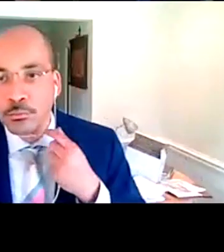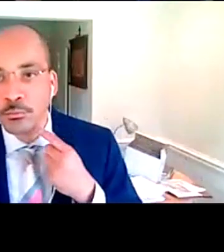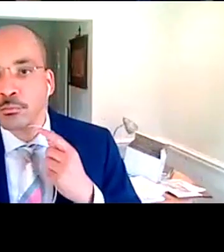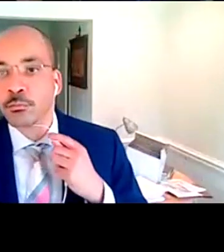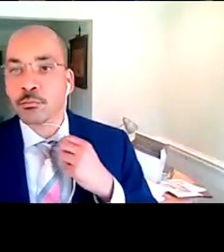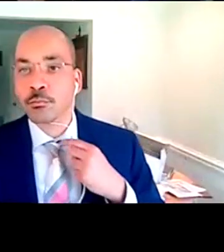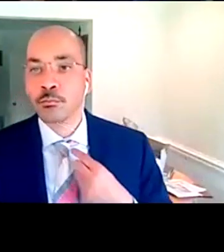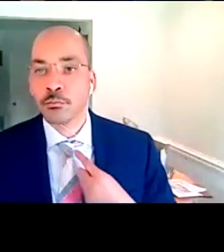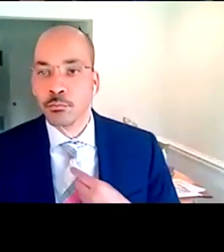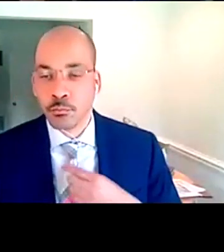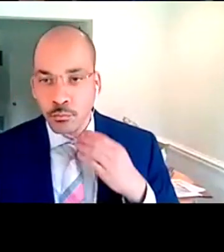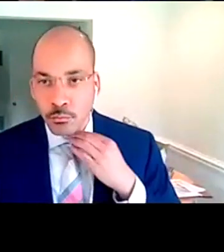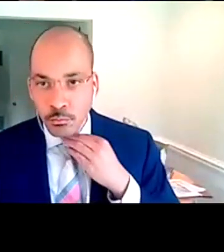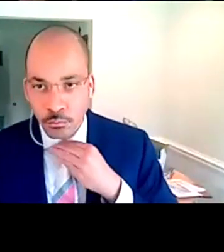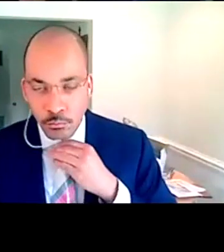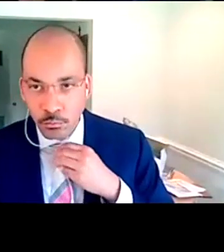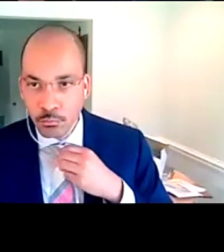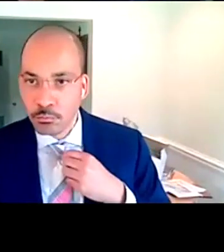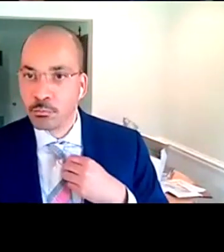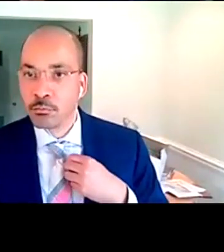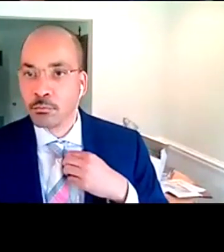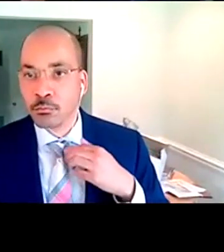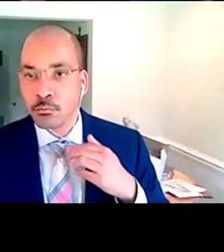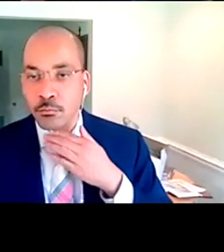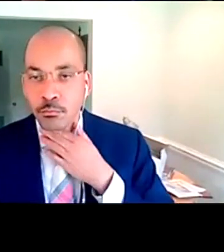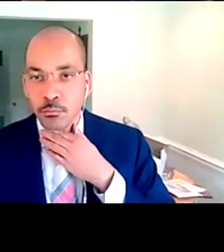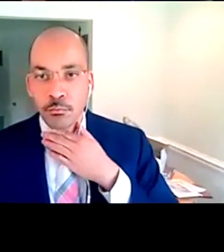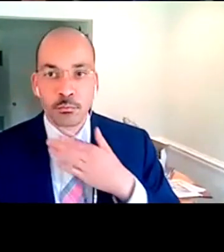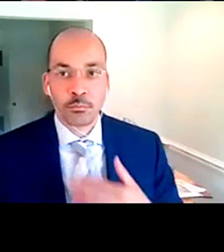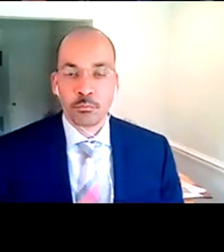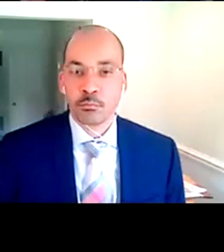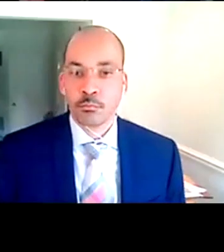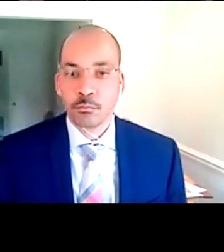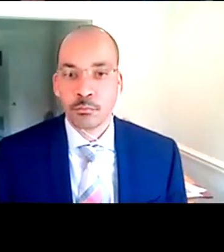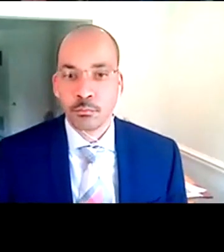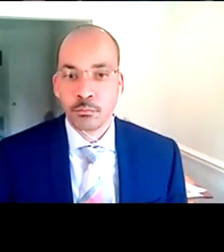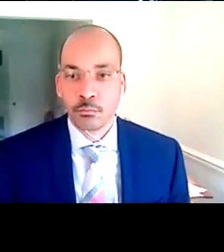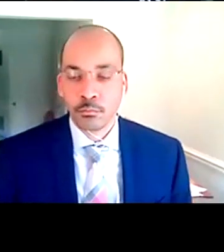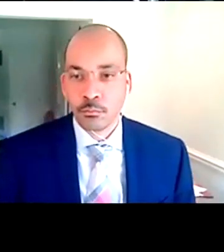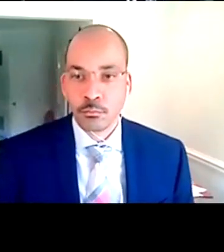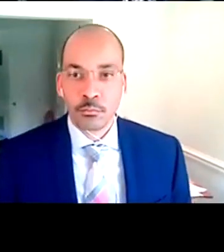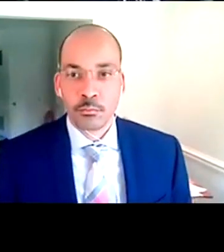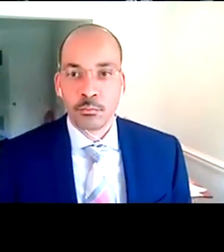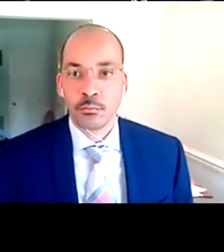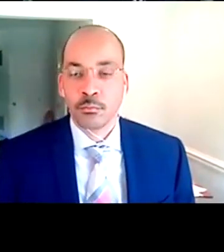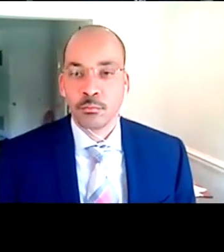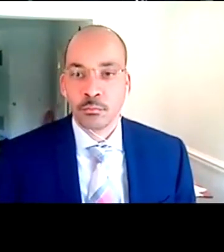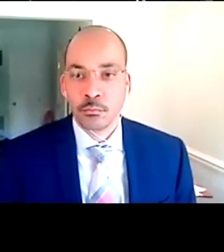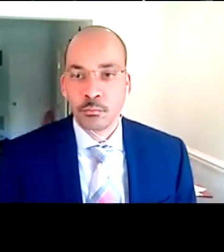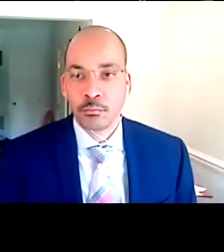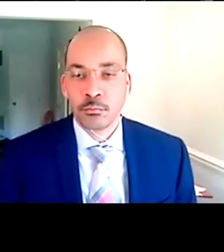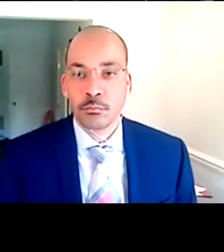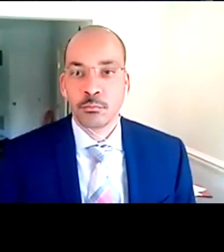is key. So that's probably something we should have emphasized, but the reason why we're asking you all to